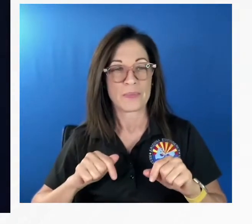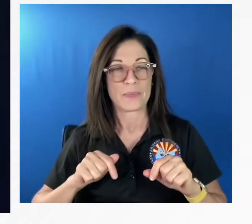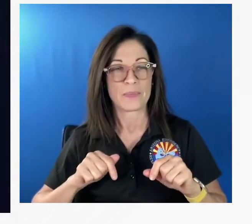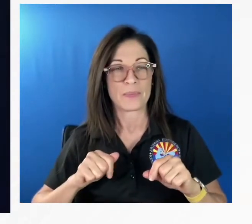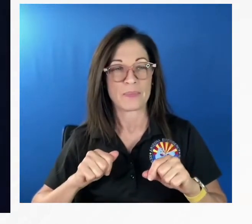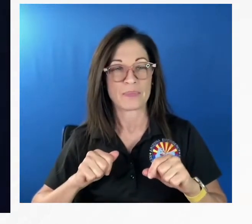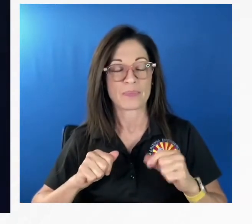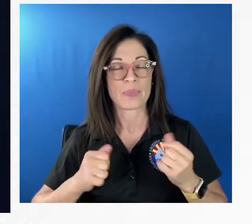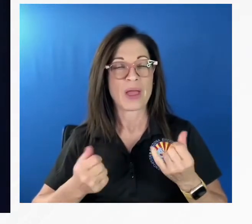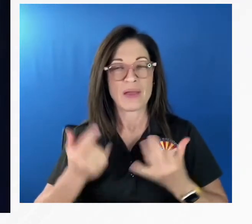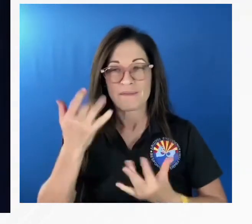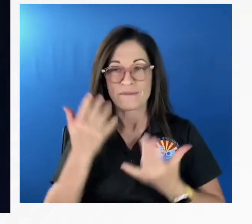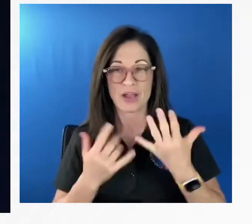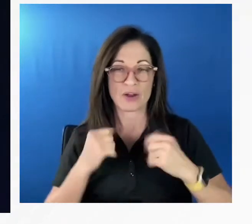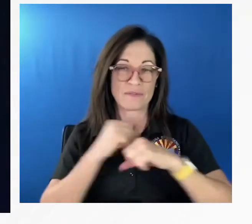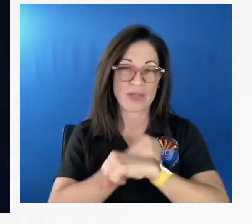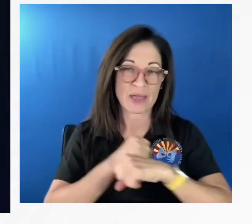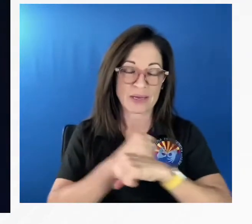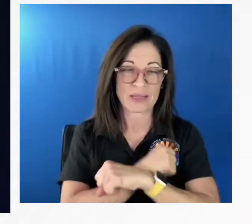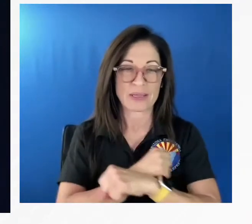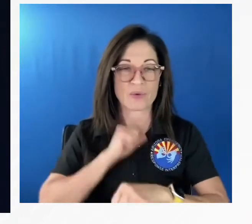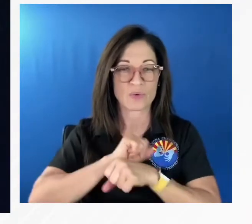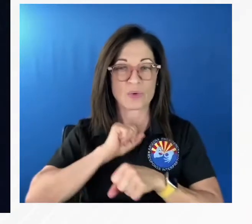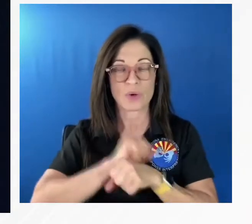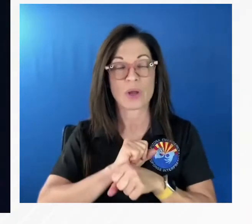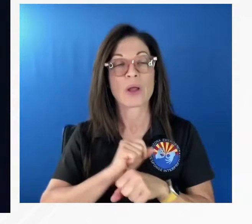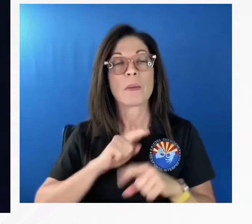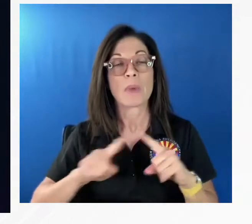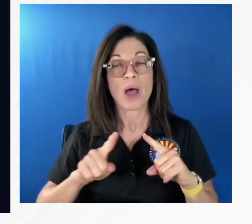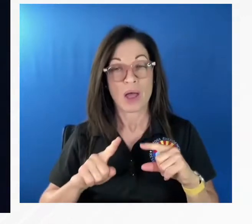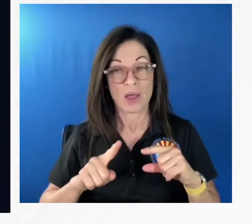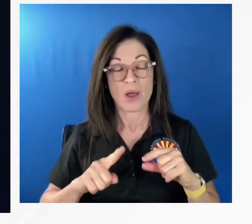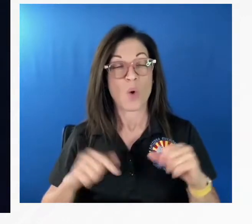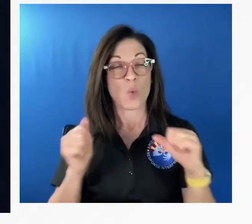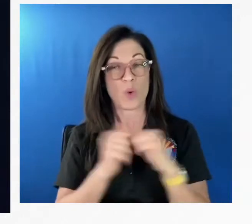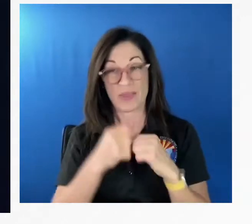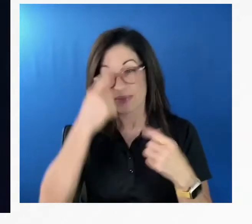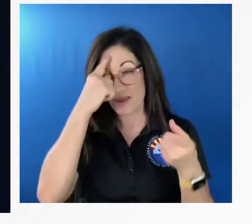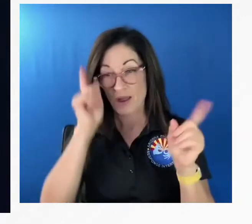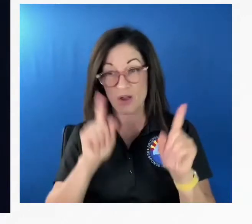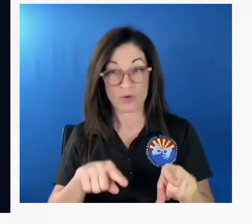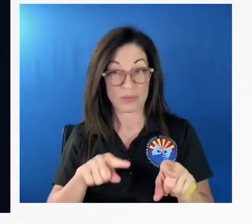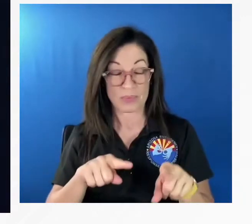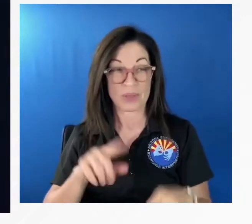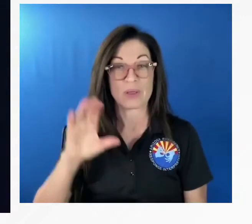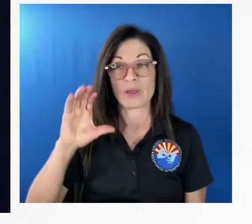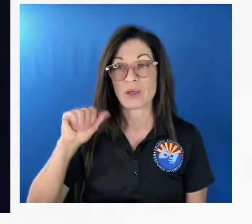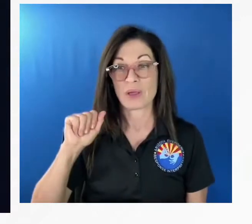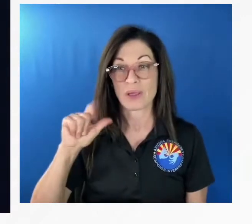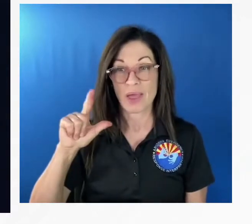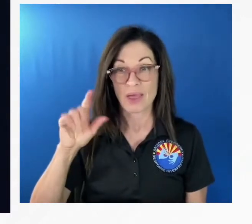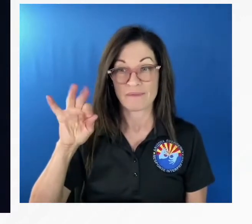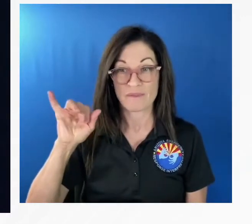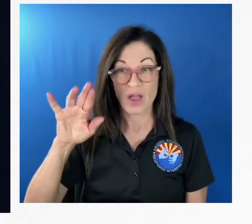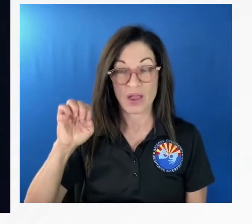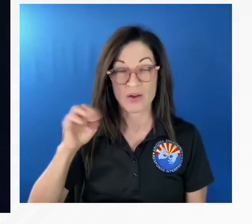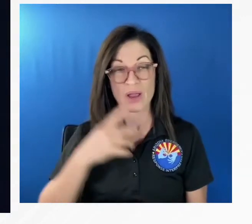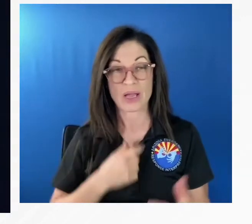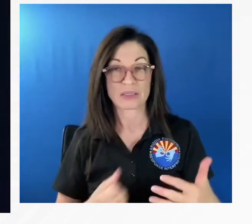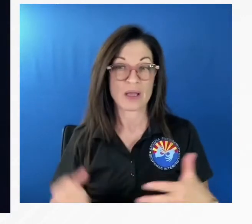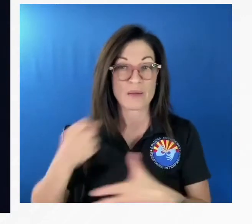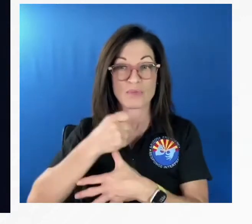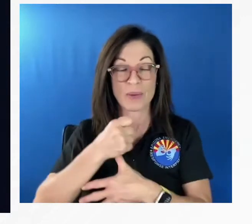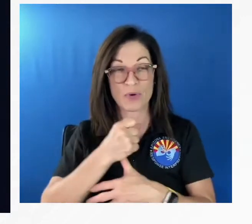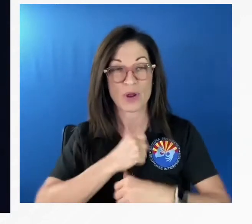firefighting efforts and strategies. But by agreement, CAL FIRE takes primary protection over